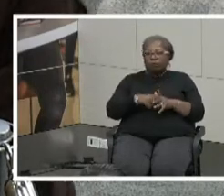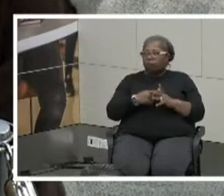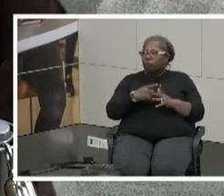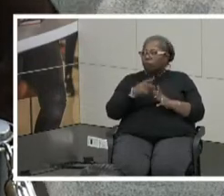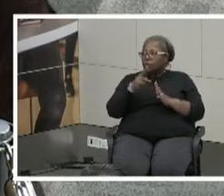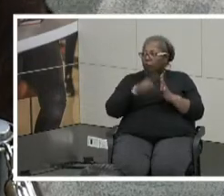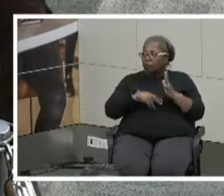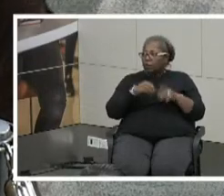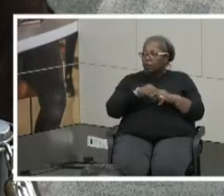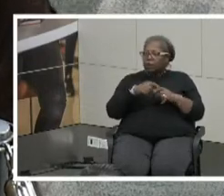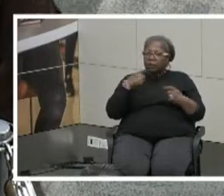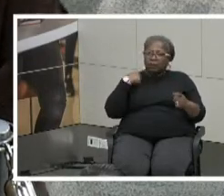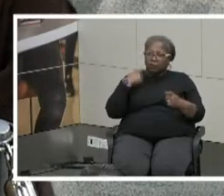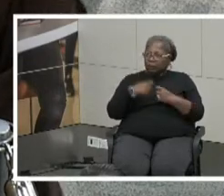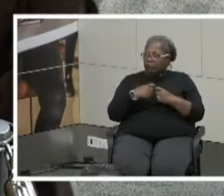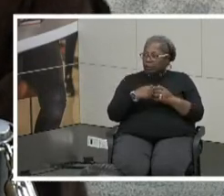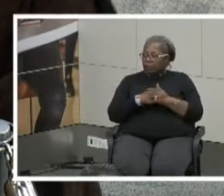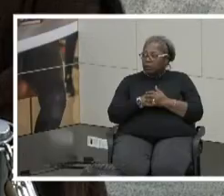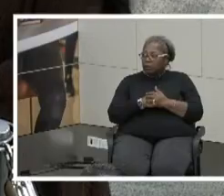literacy in